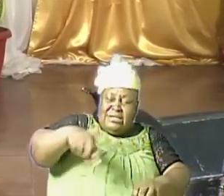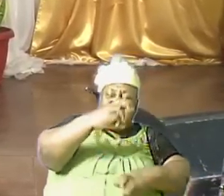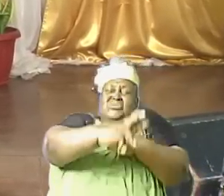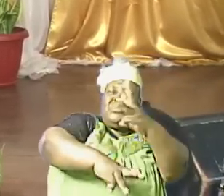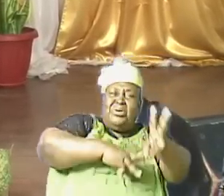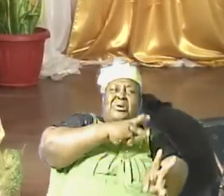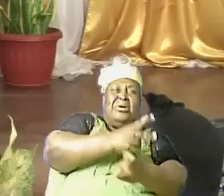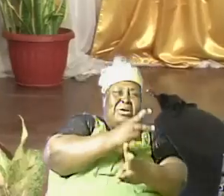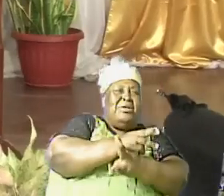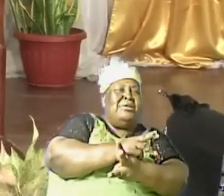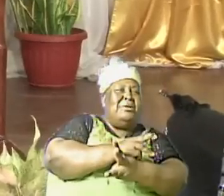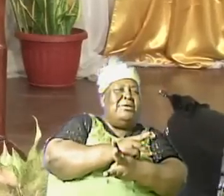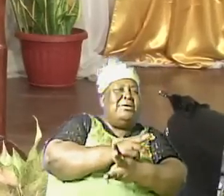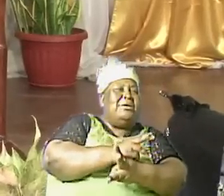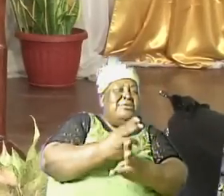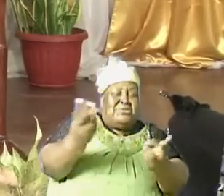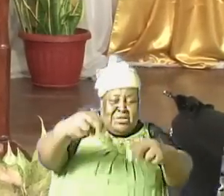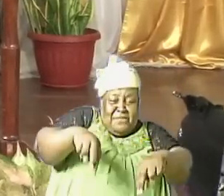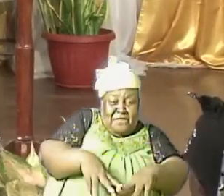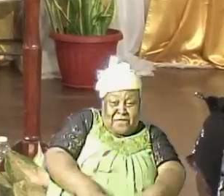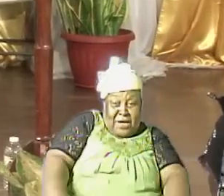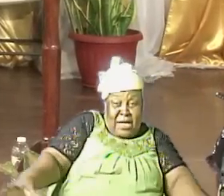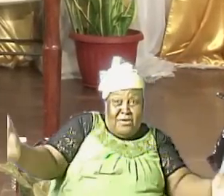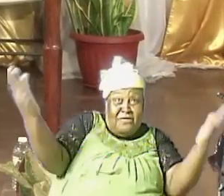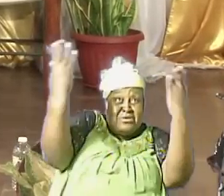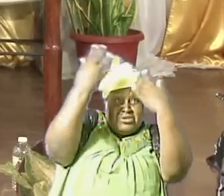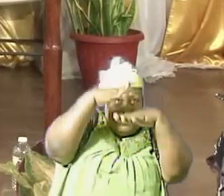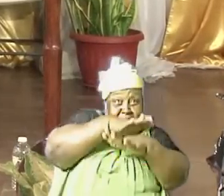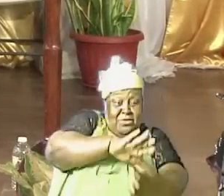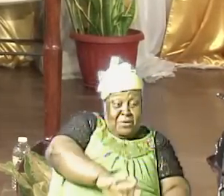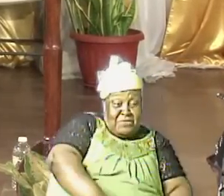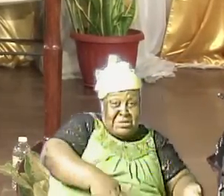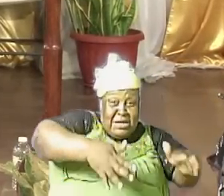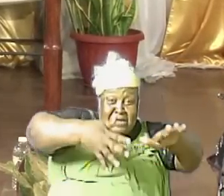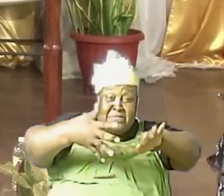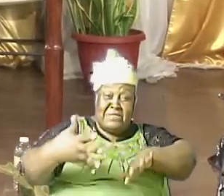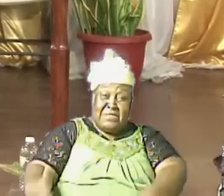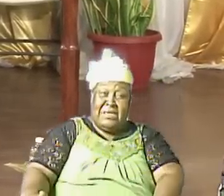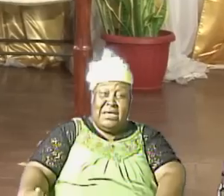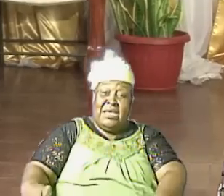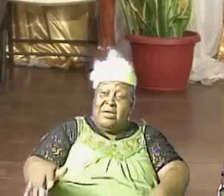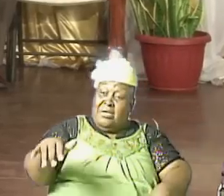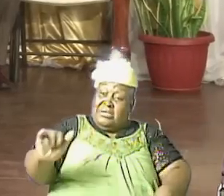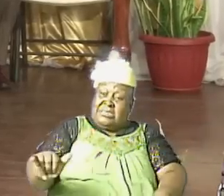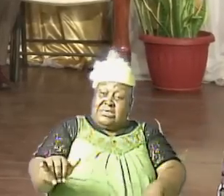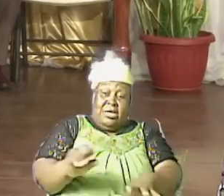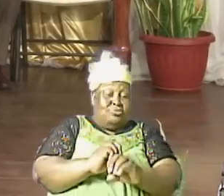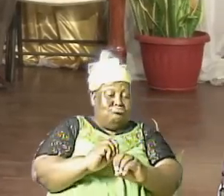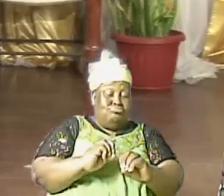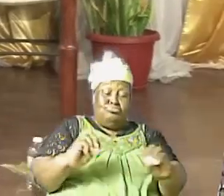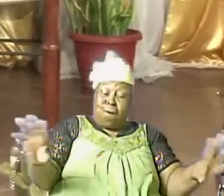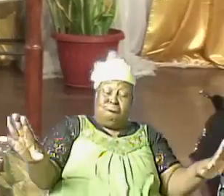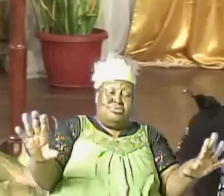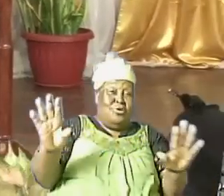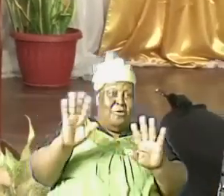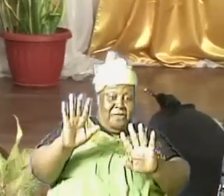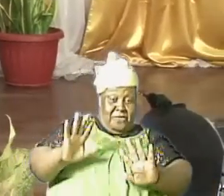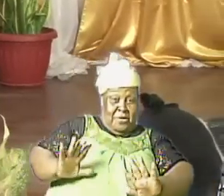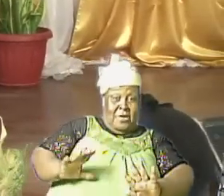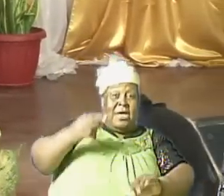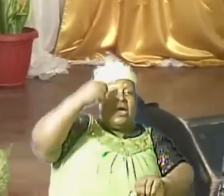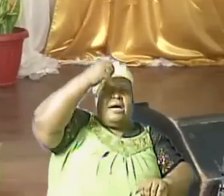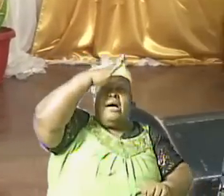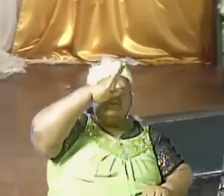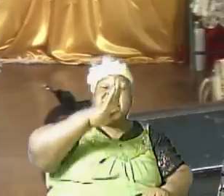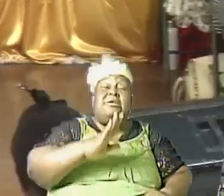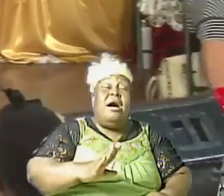this world through the valley of the shadow of death and still don't fear,